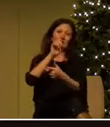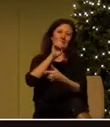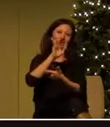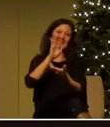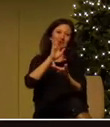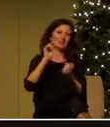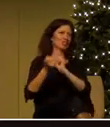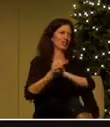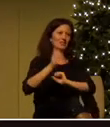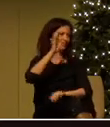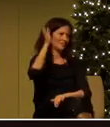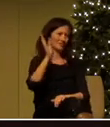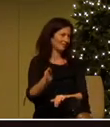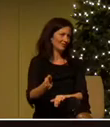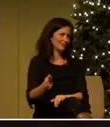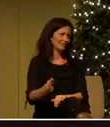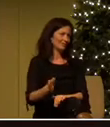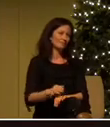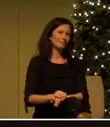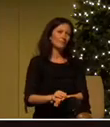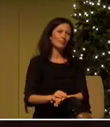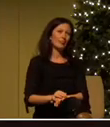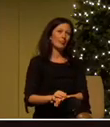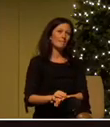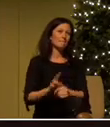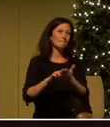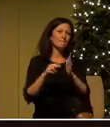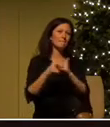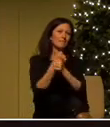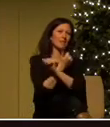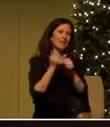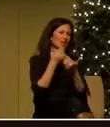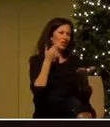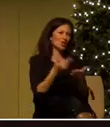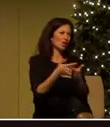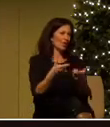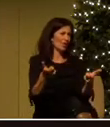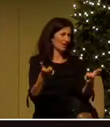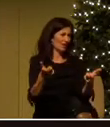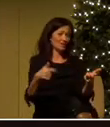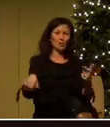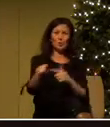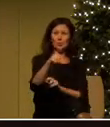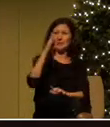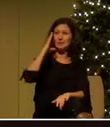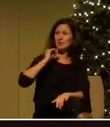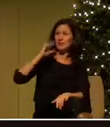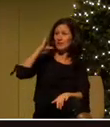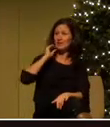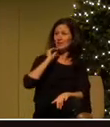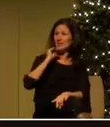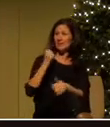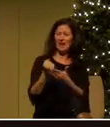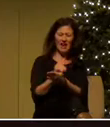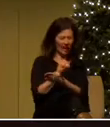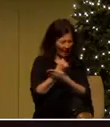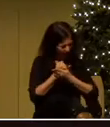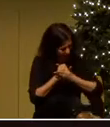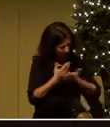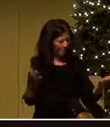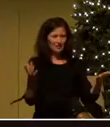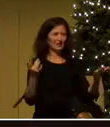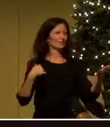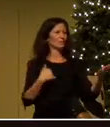that. And so it means then that every good thing that you and I experience in life, everything that we rejoice